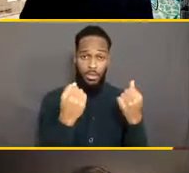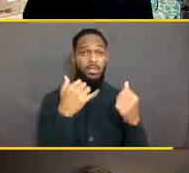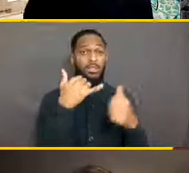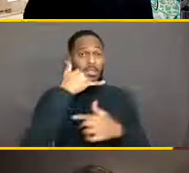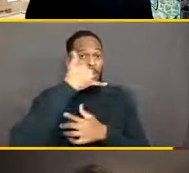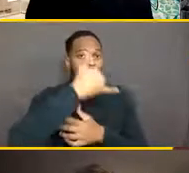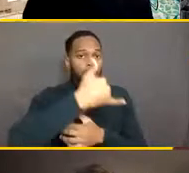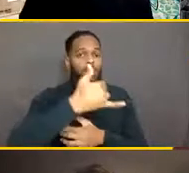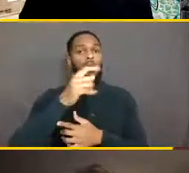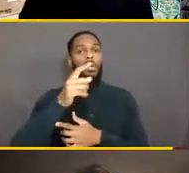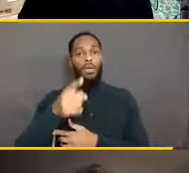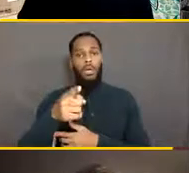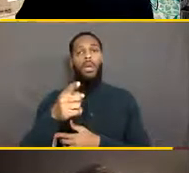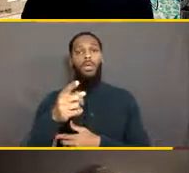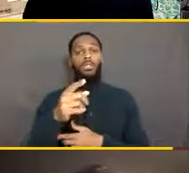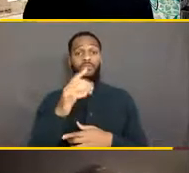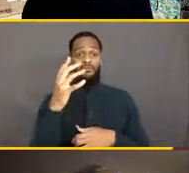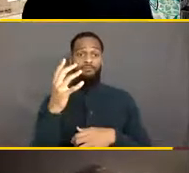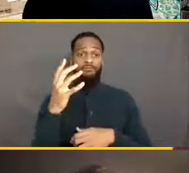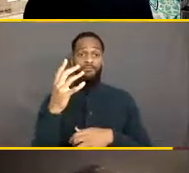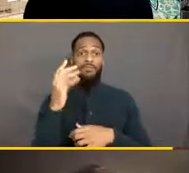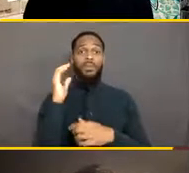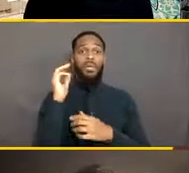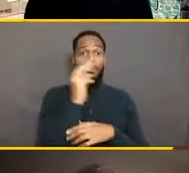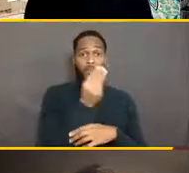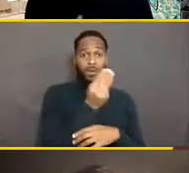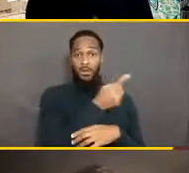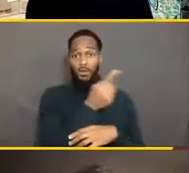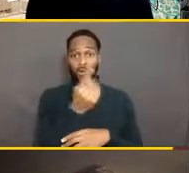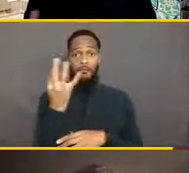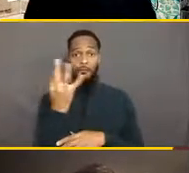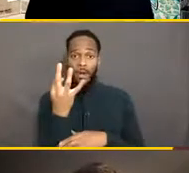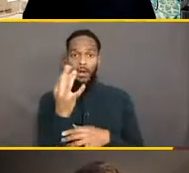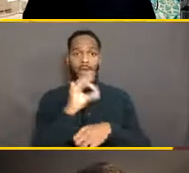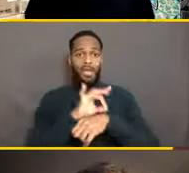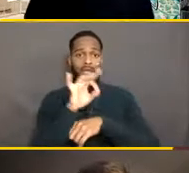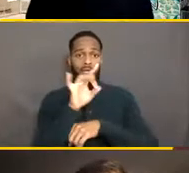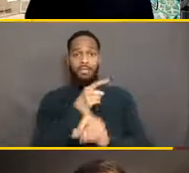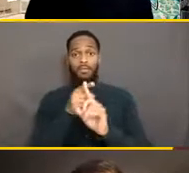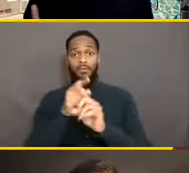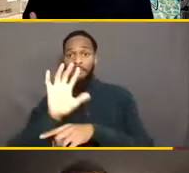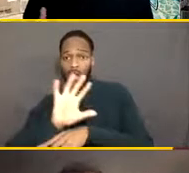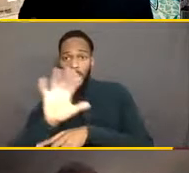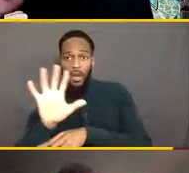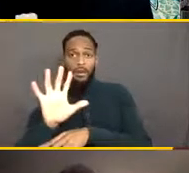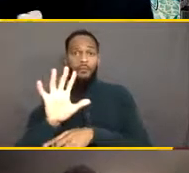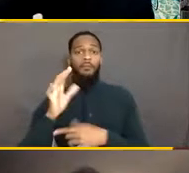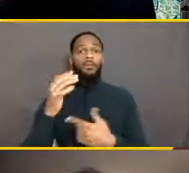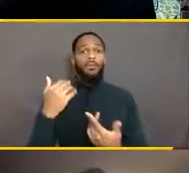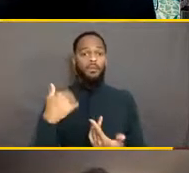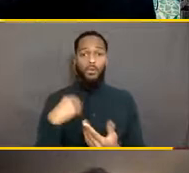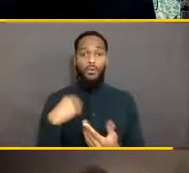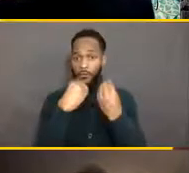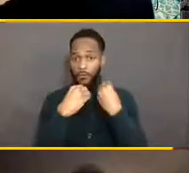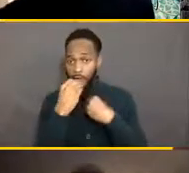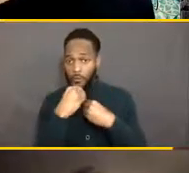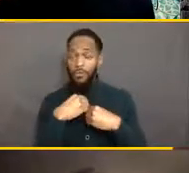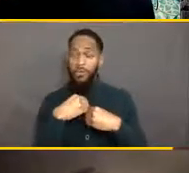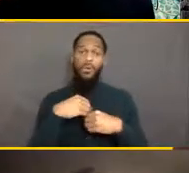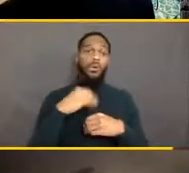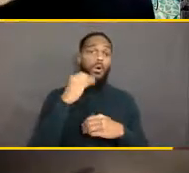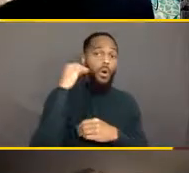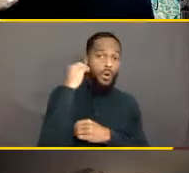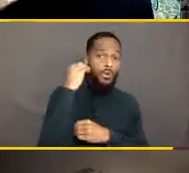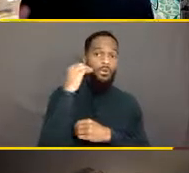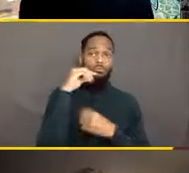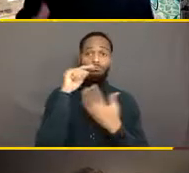with mental health, health insurance, food, housing, whatever may be needed. So for those in the chat who are talking about folks